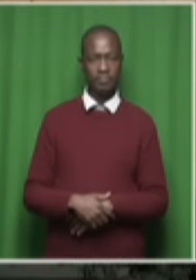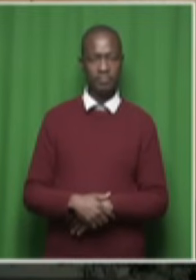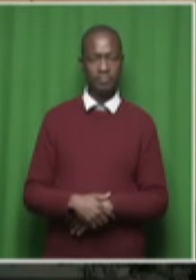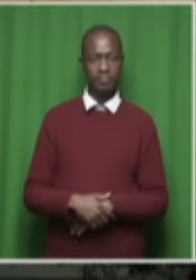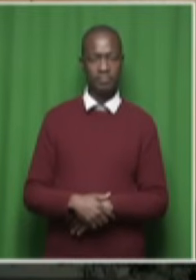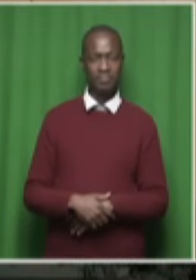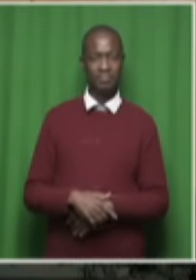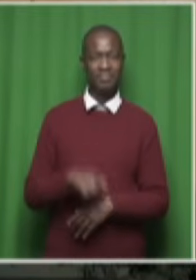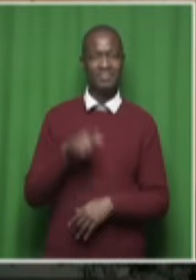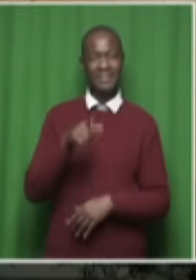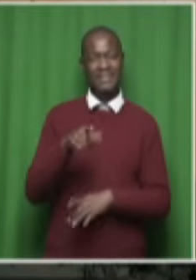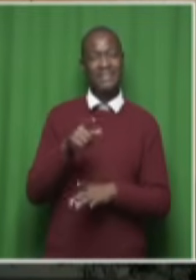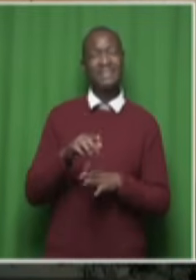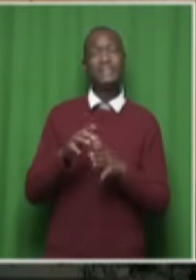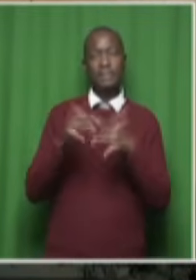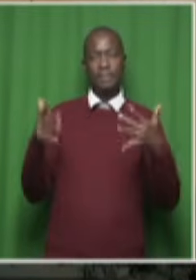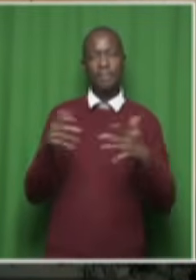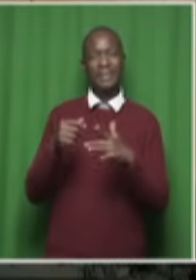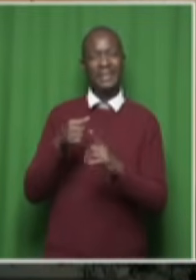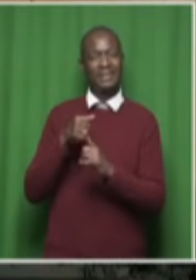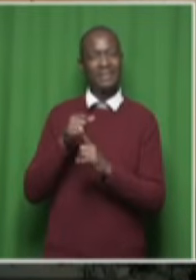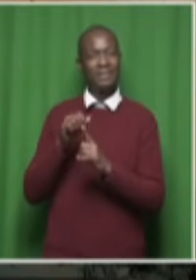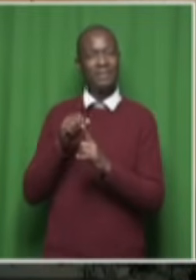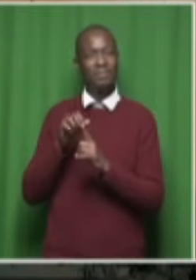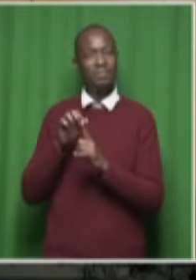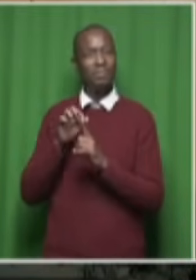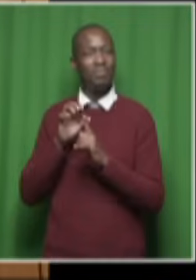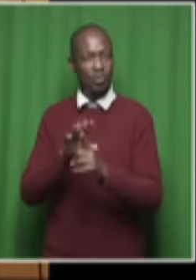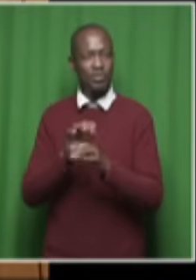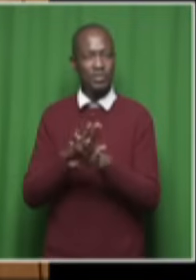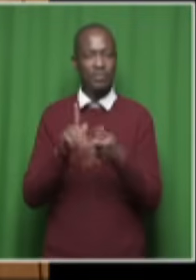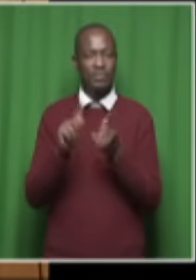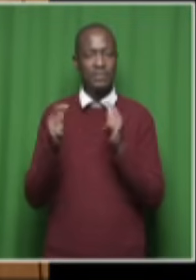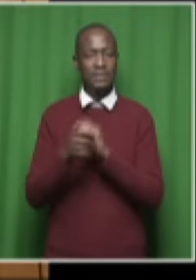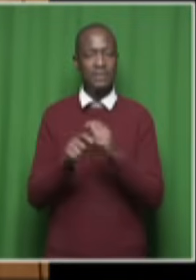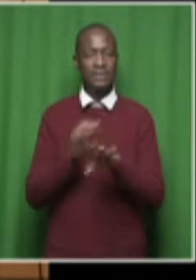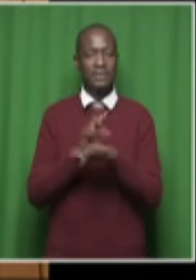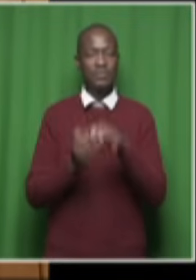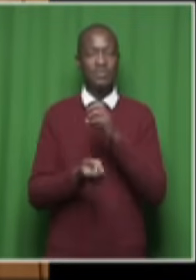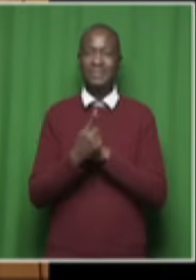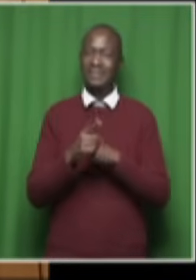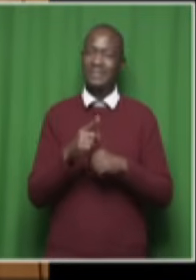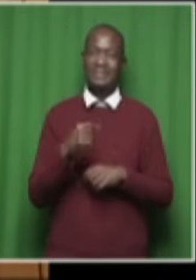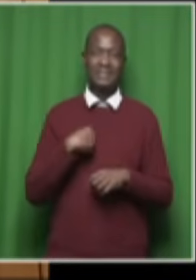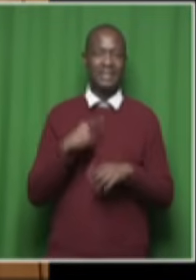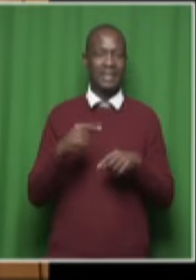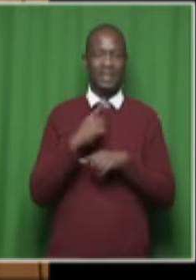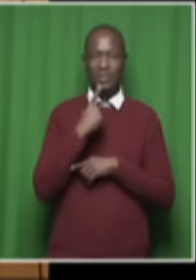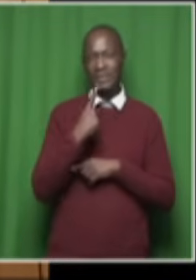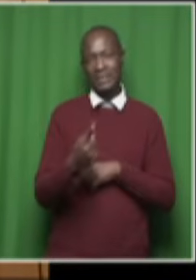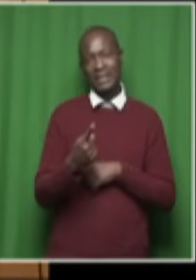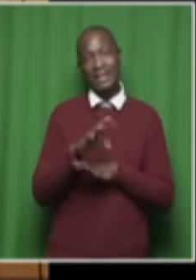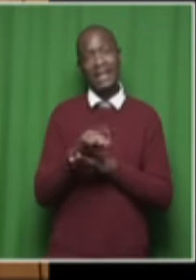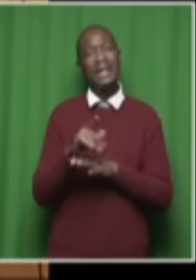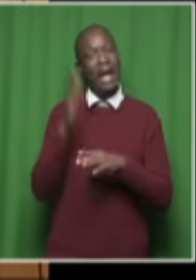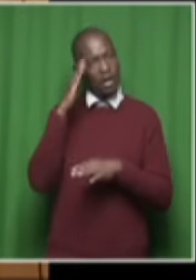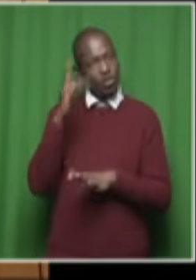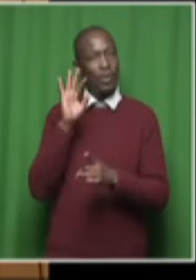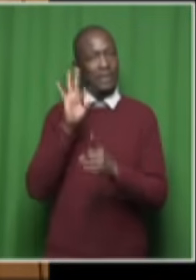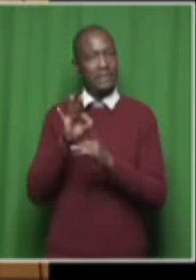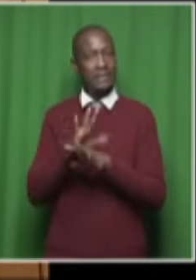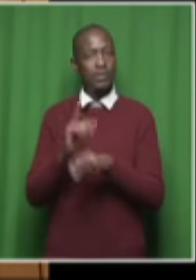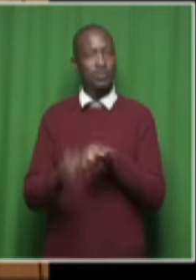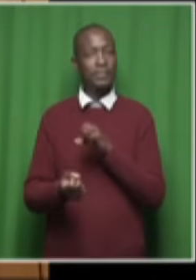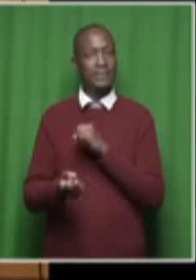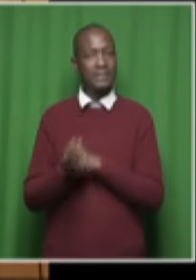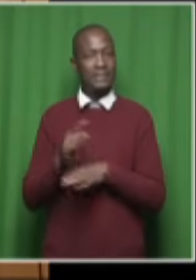There is a big push for the changes to happen. I wouldn't say that I know exactly what is being done on the climate